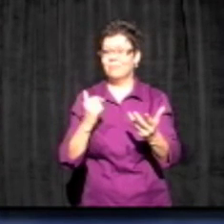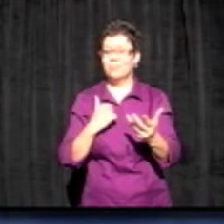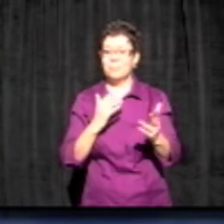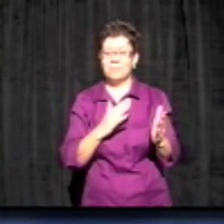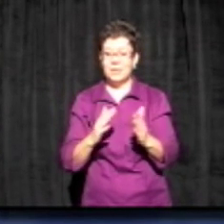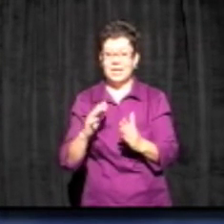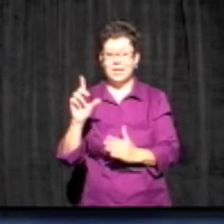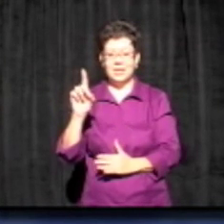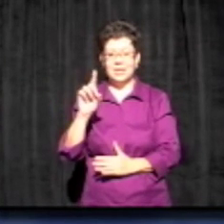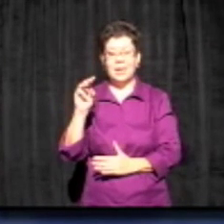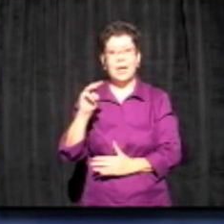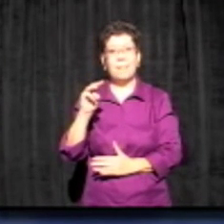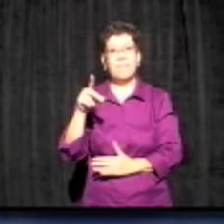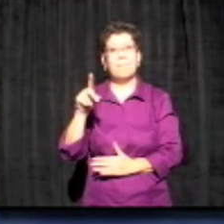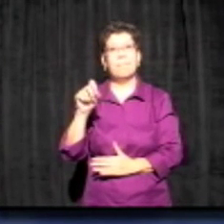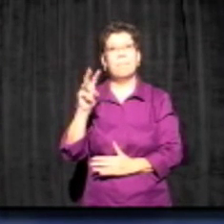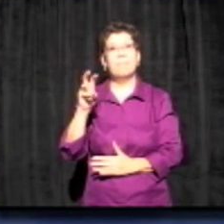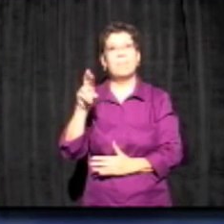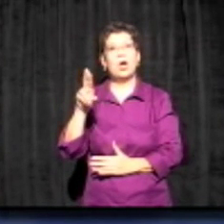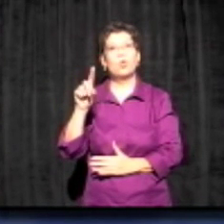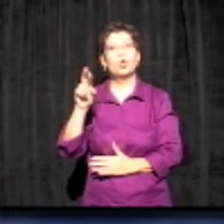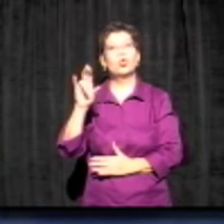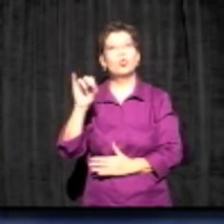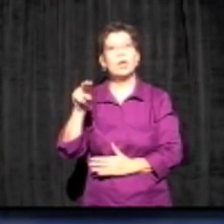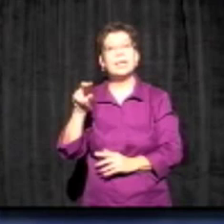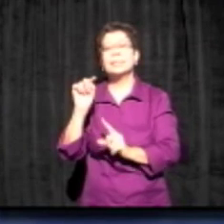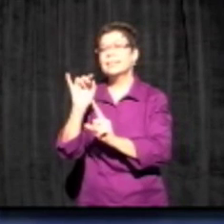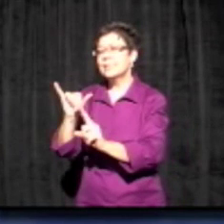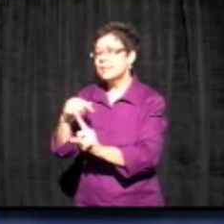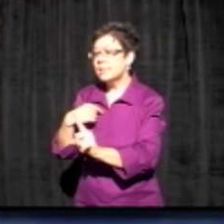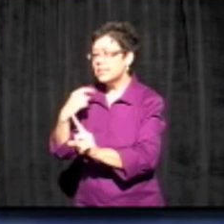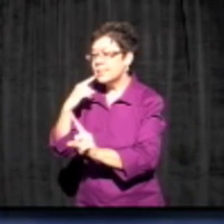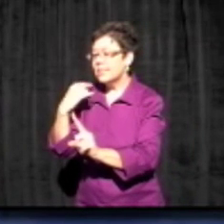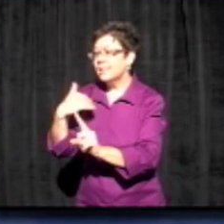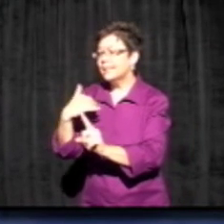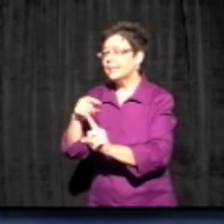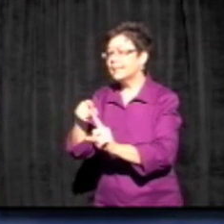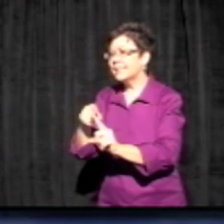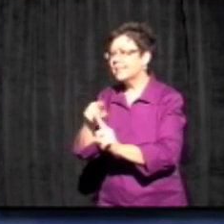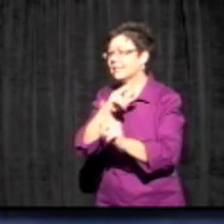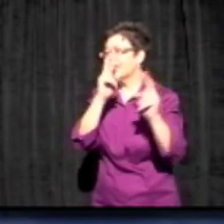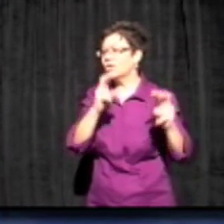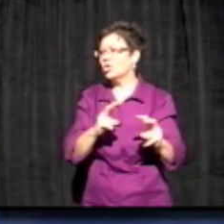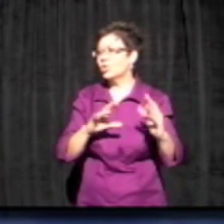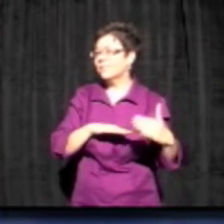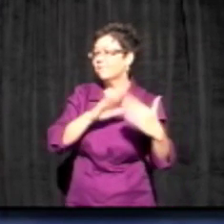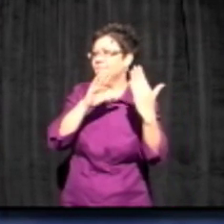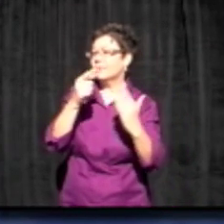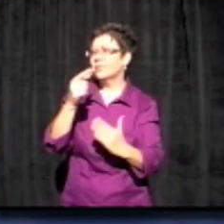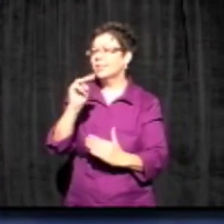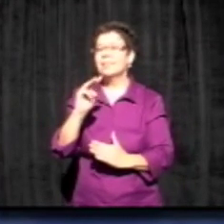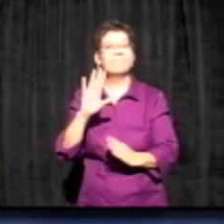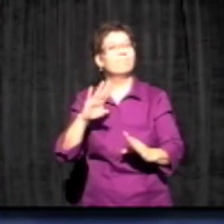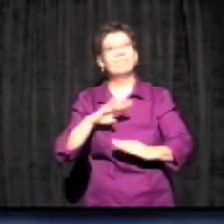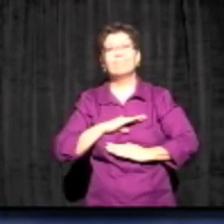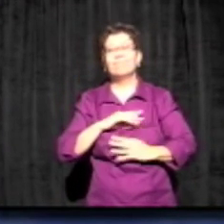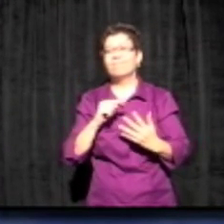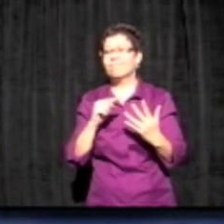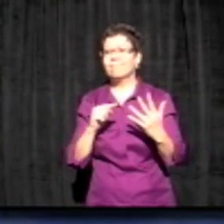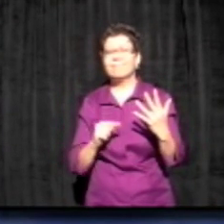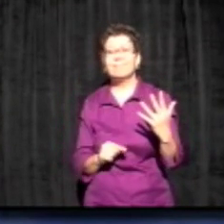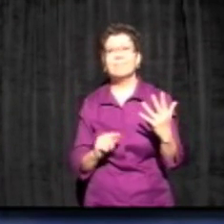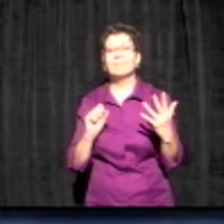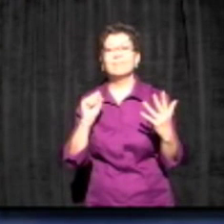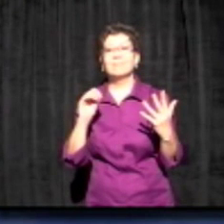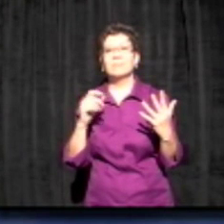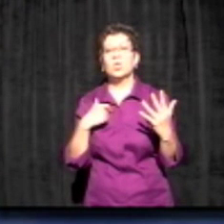GM powertrain. It became apparent through the issues facing General Motors this was not going to be satisfactory to us,